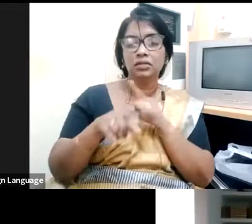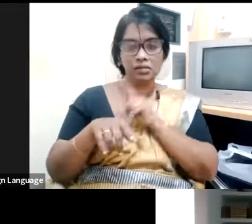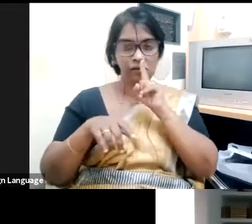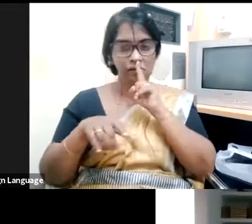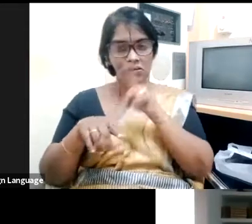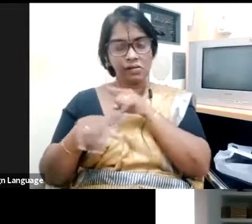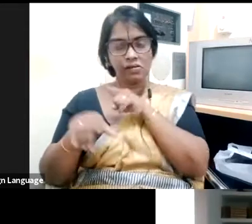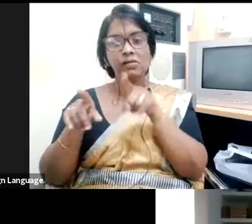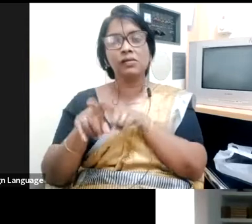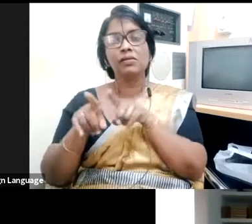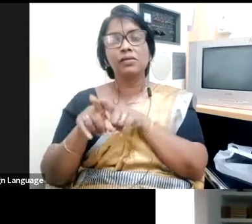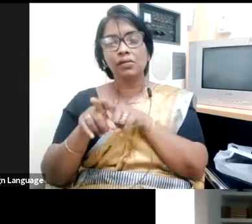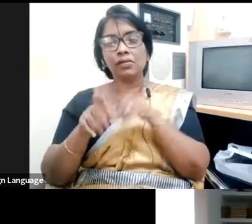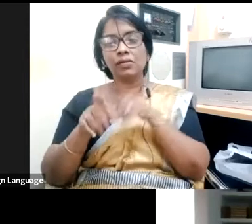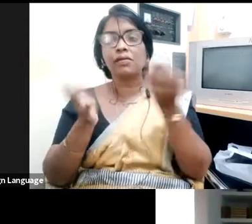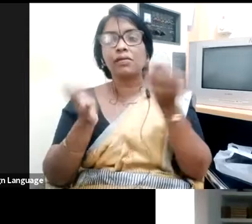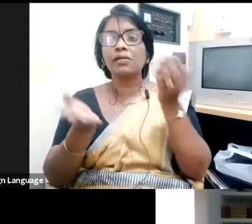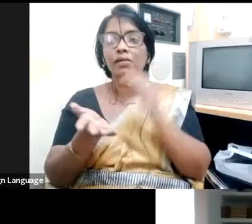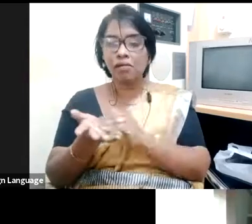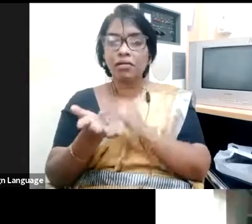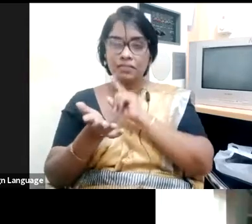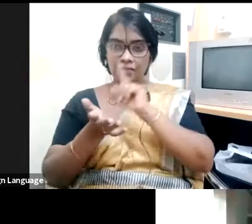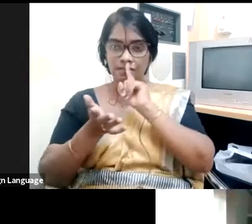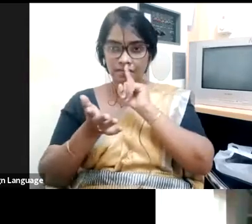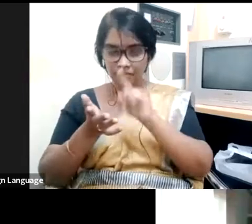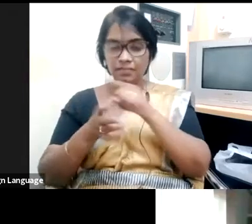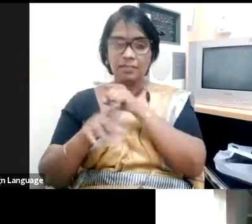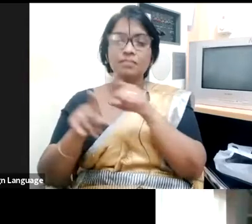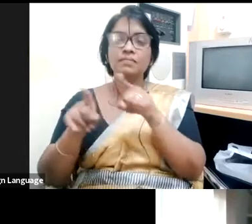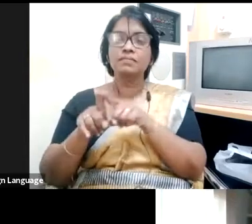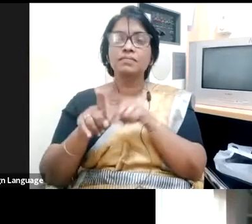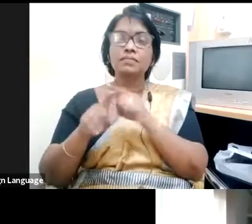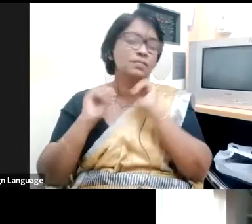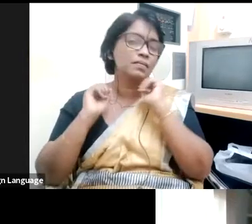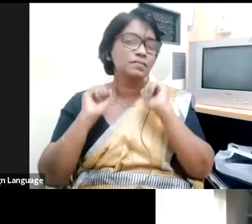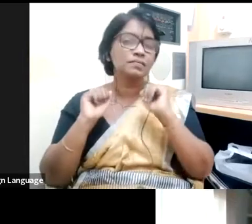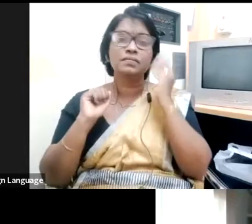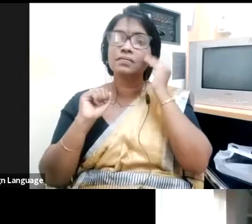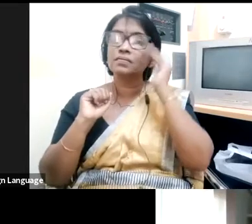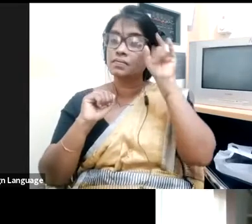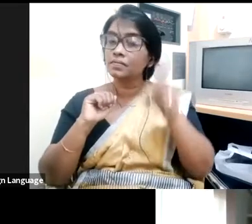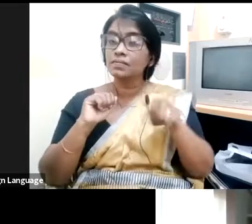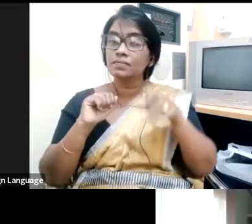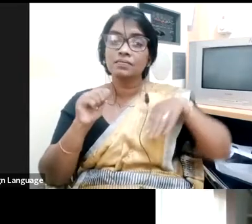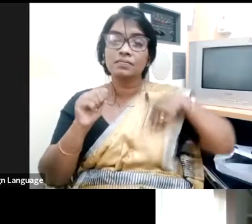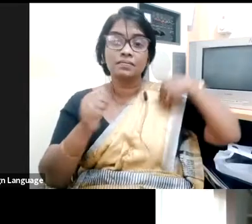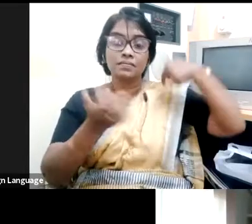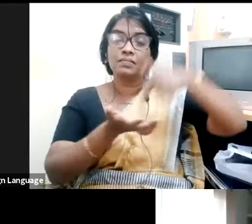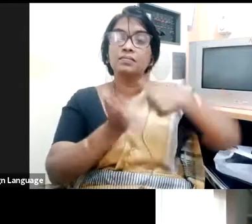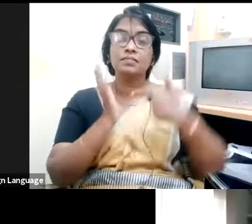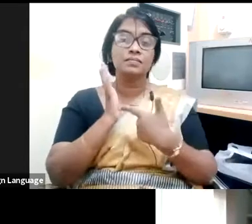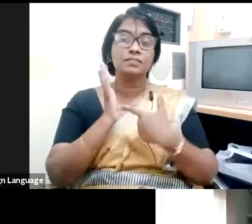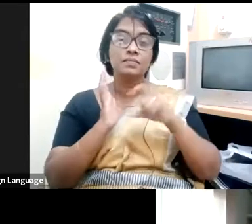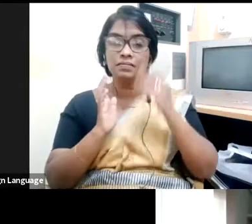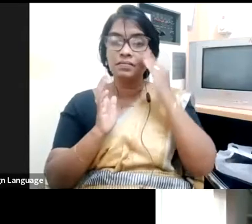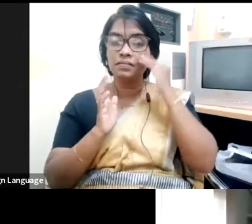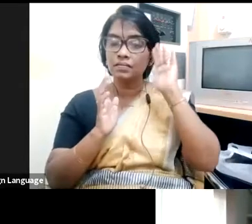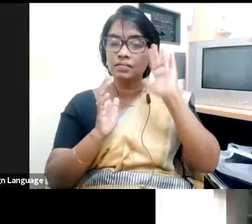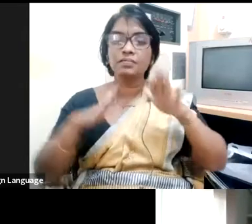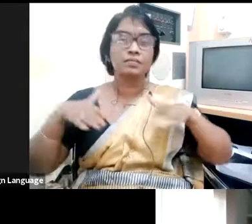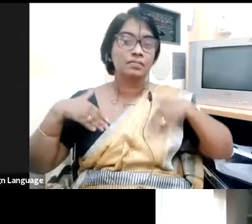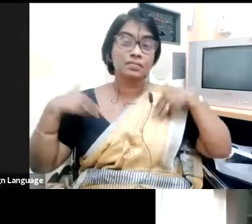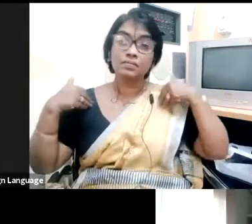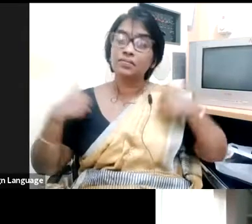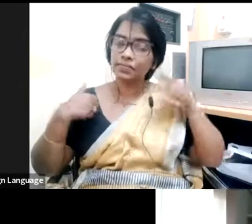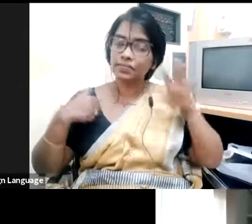female-centric technology has improved women's health and well-being. It is a people-centric approach the way we see it. What's the impact